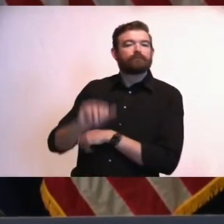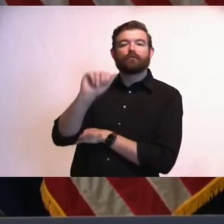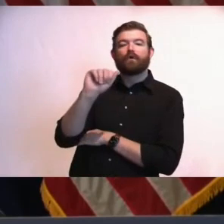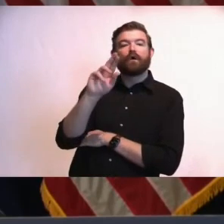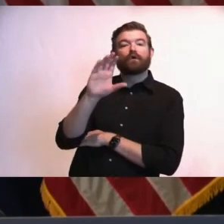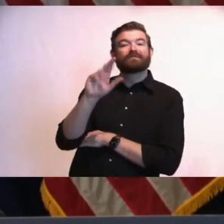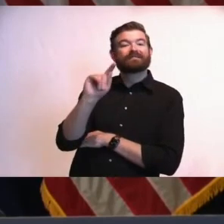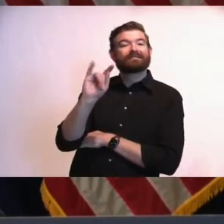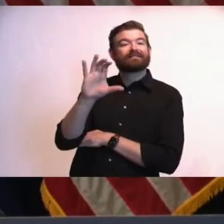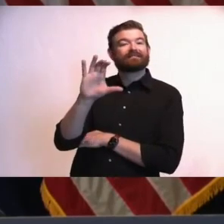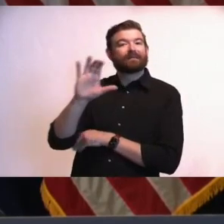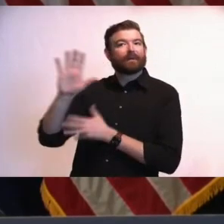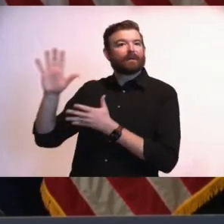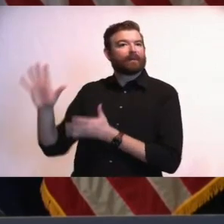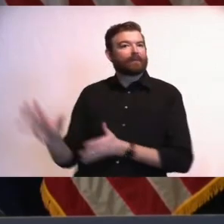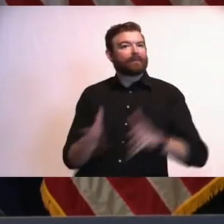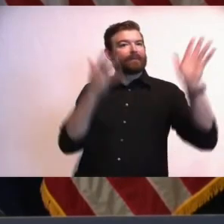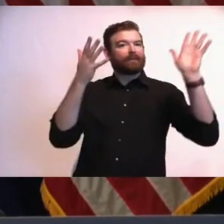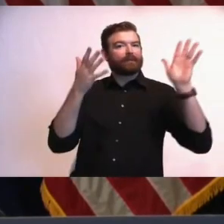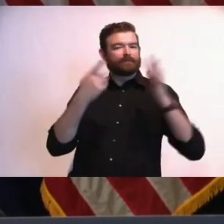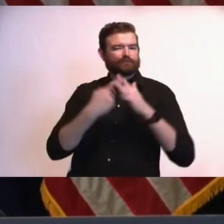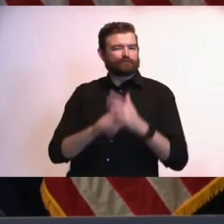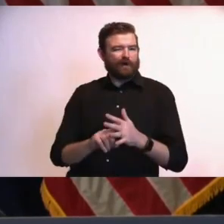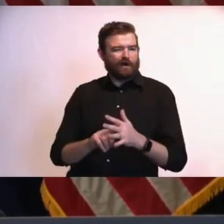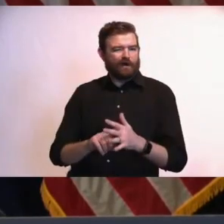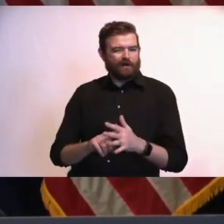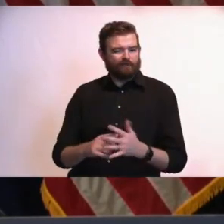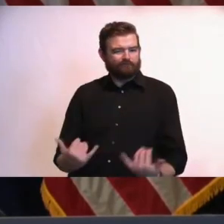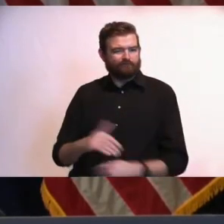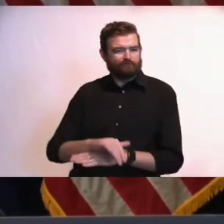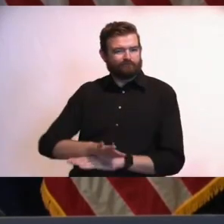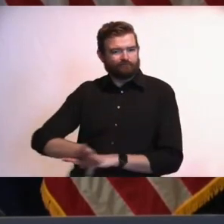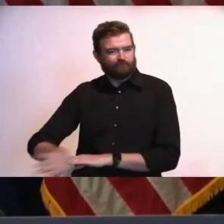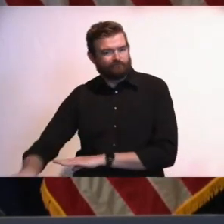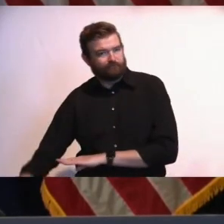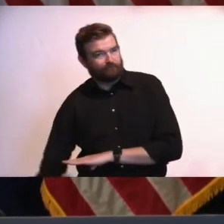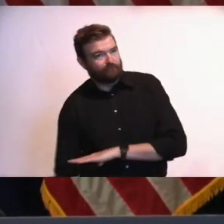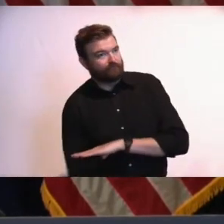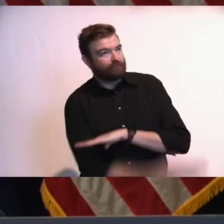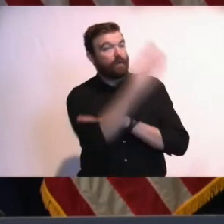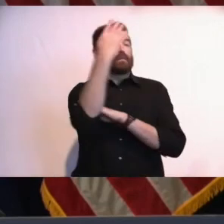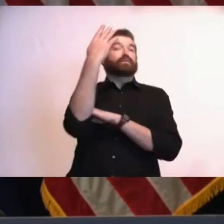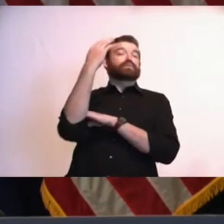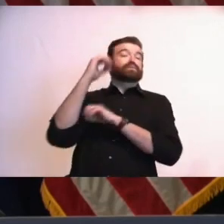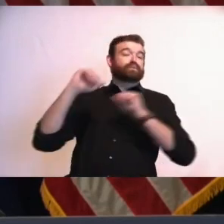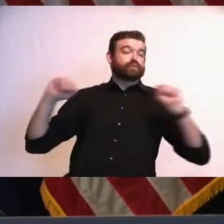it is going to be bitterly cold for the next few days. And I remind everybody,